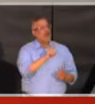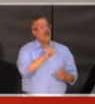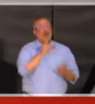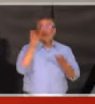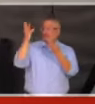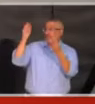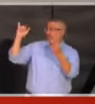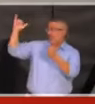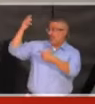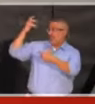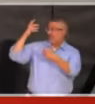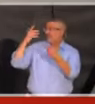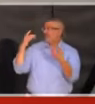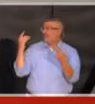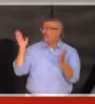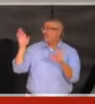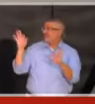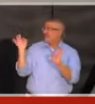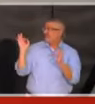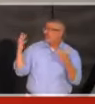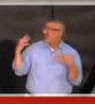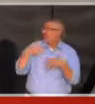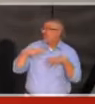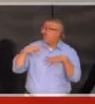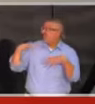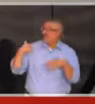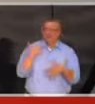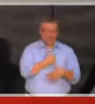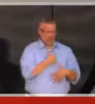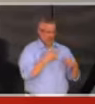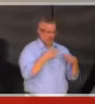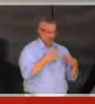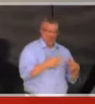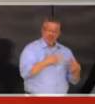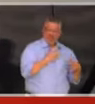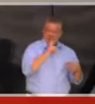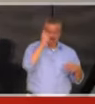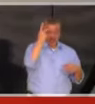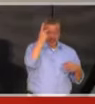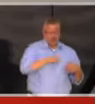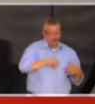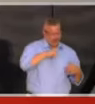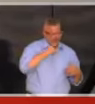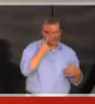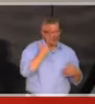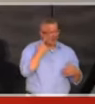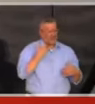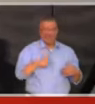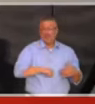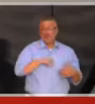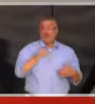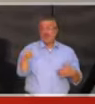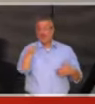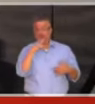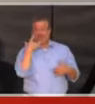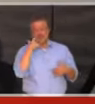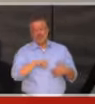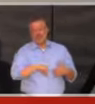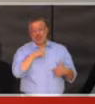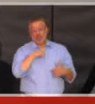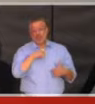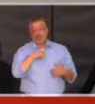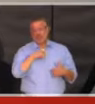to that cynicism and that fear and that anxiety in our politics today. I'm proud of California. I'm proud to be Californian. And I'm proud